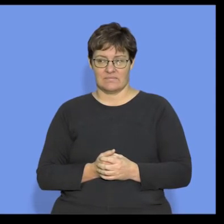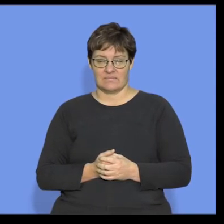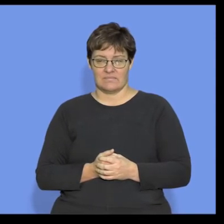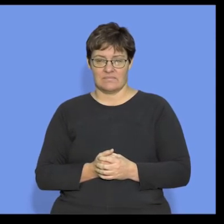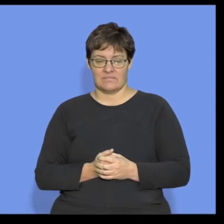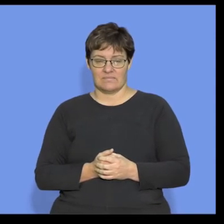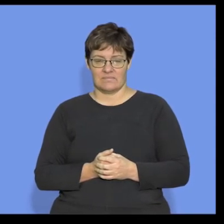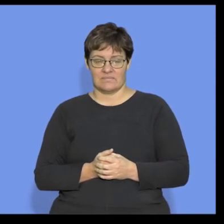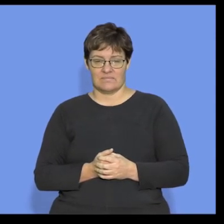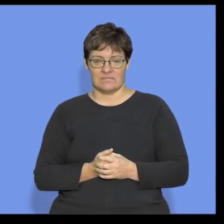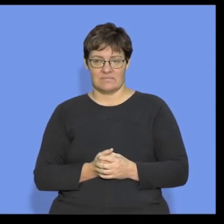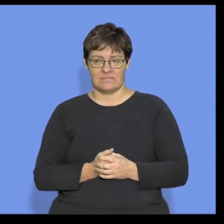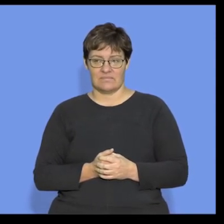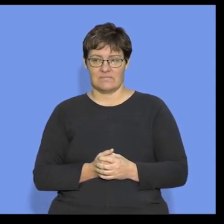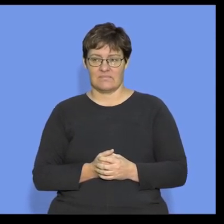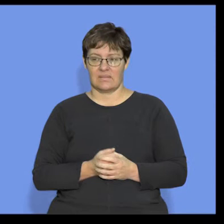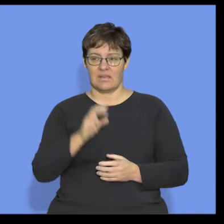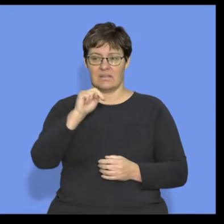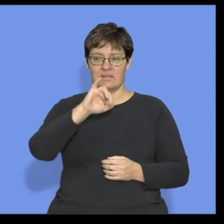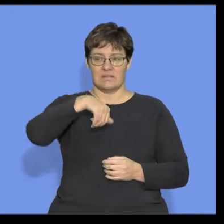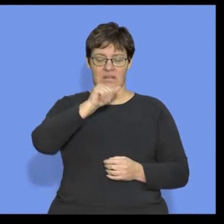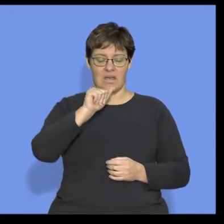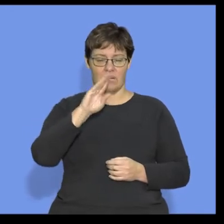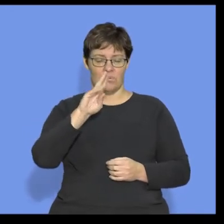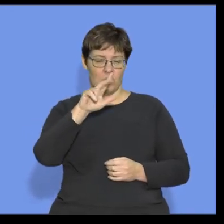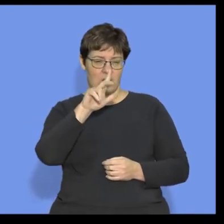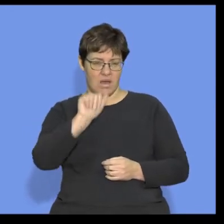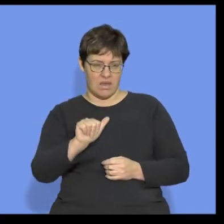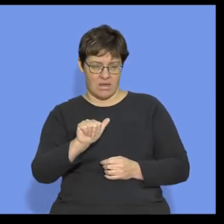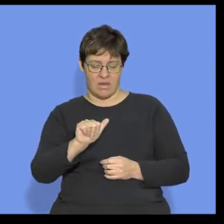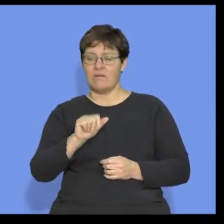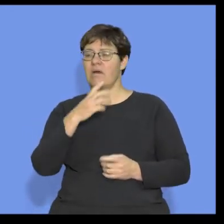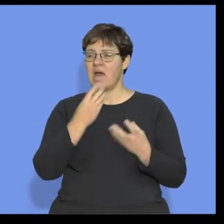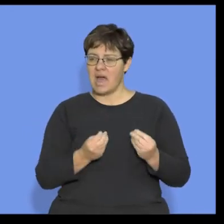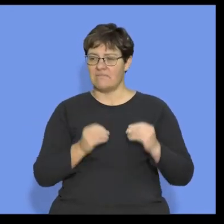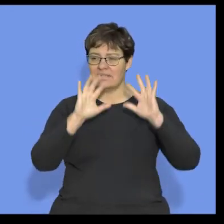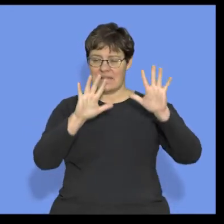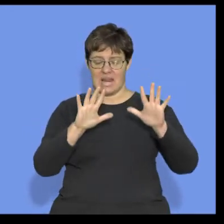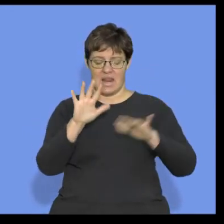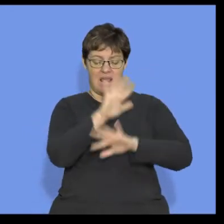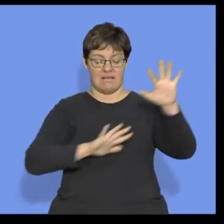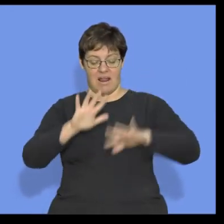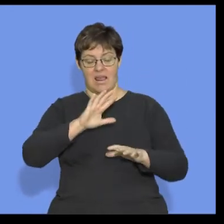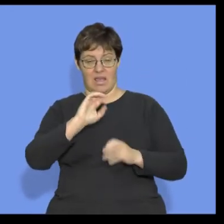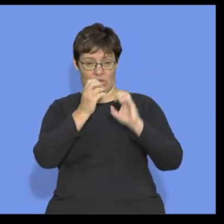So Jabula has 10 colored cubes in a bag.